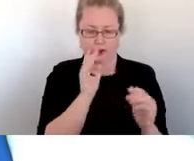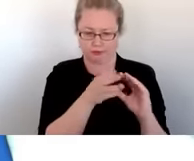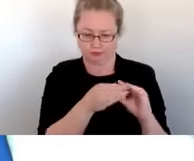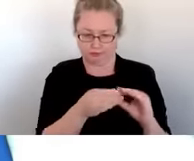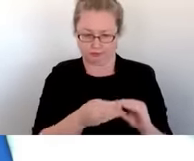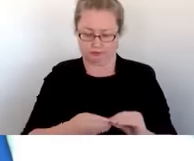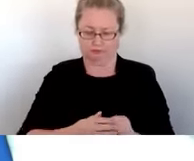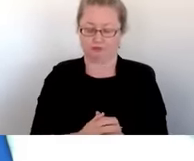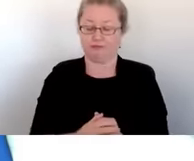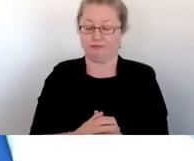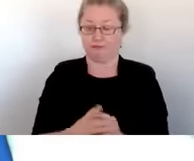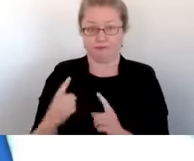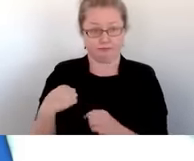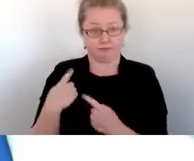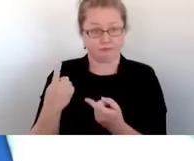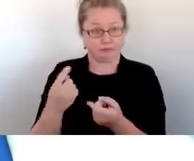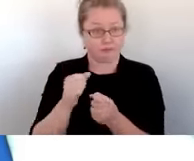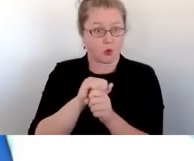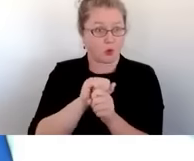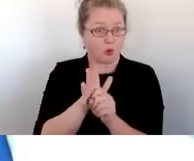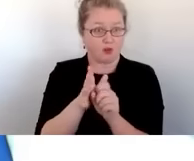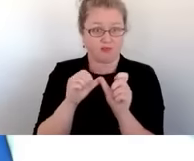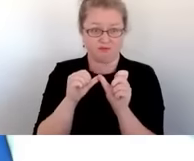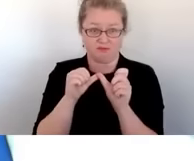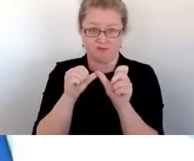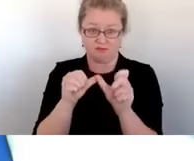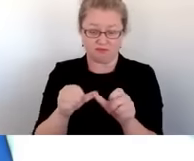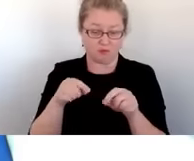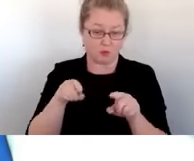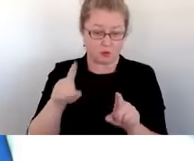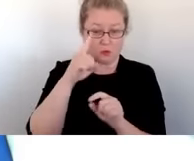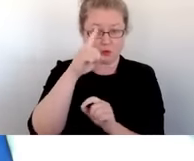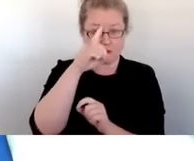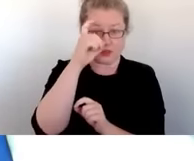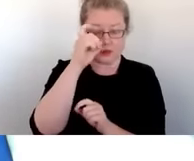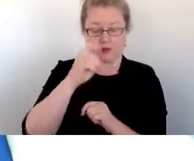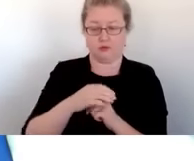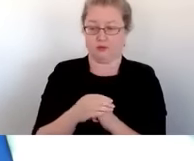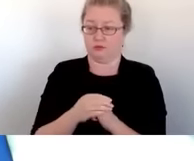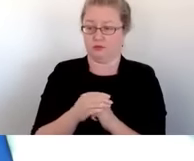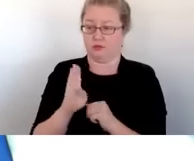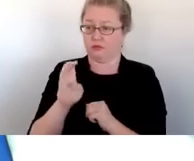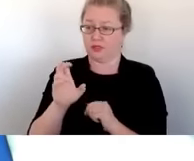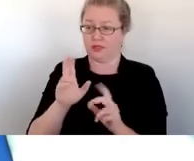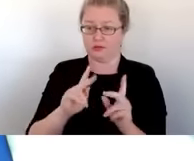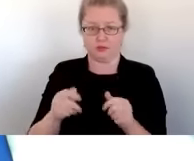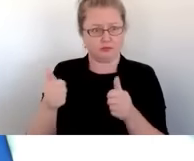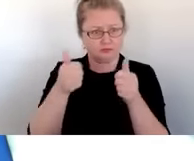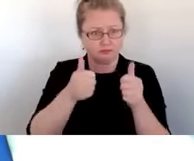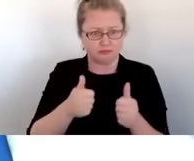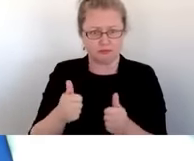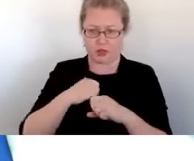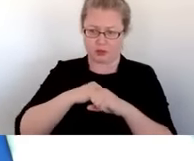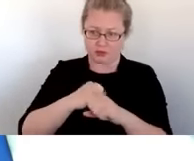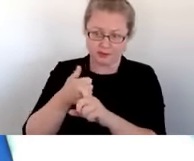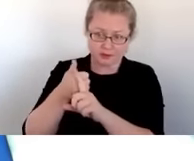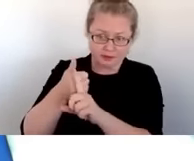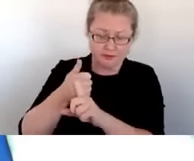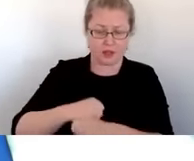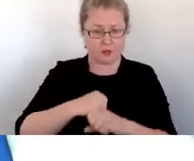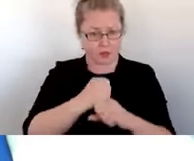us, it's been a busy summer. British Columbians have continued to protect ourselves, our loved ones, and our communities by getting vaccinated